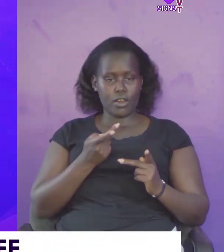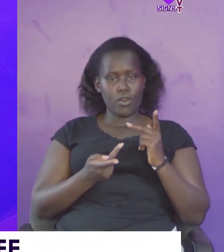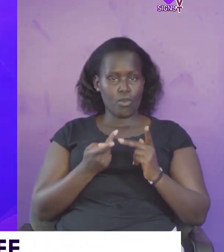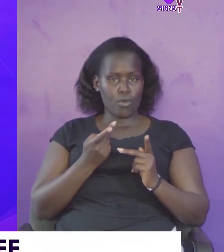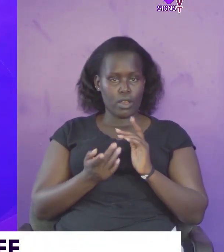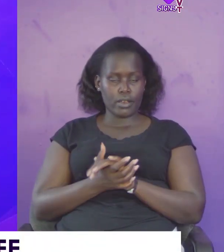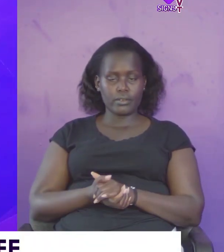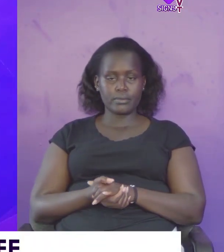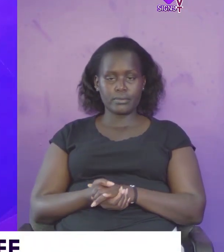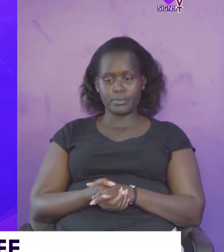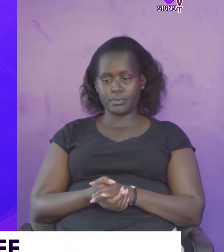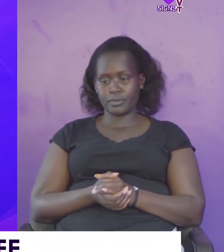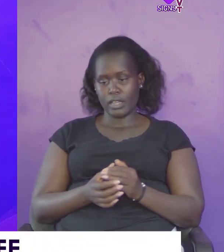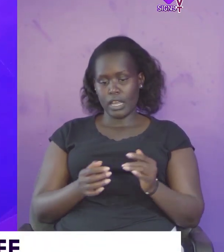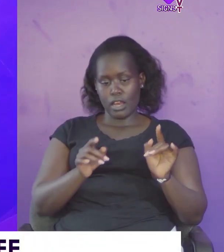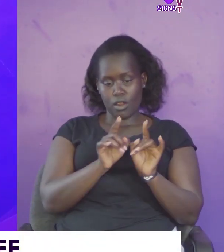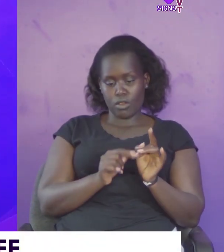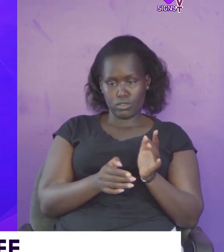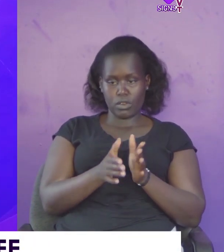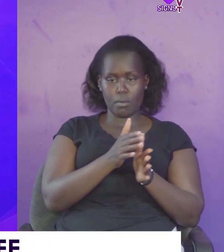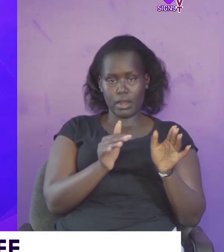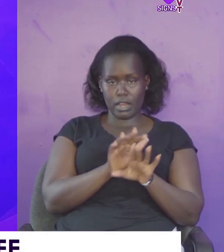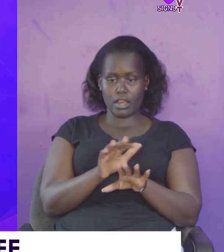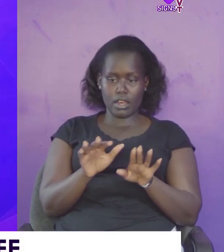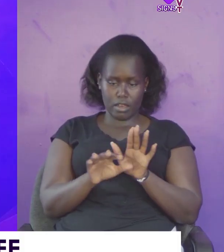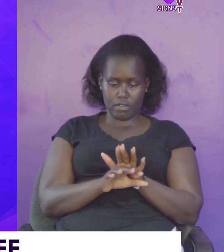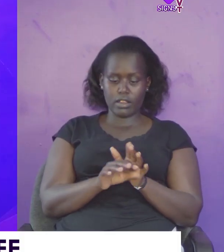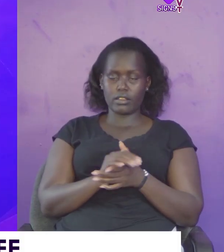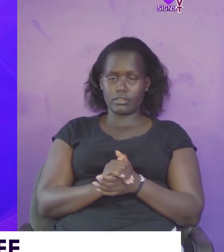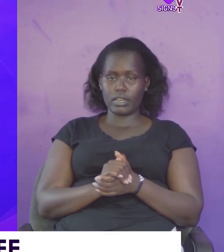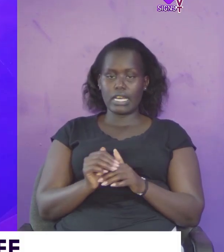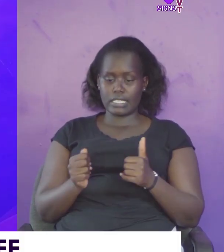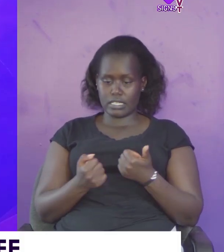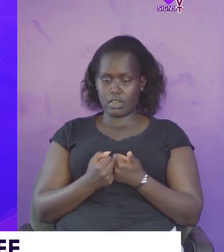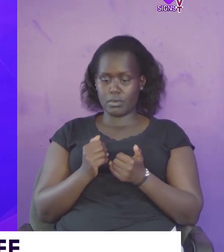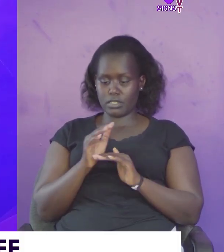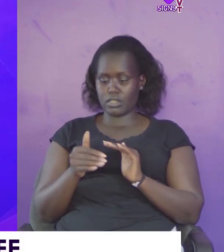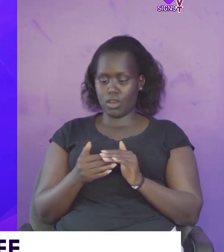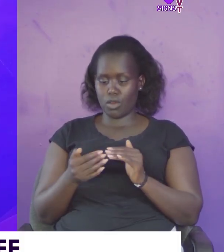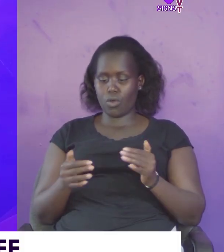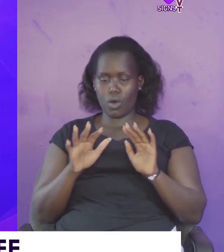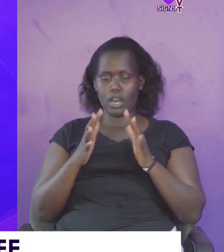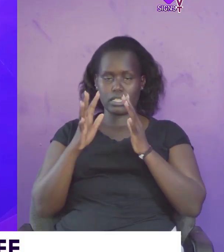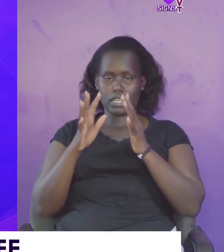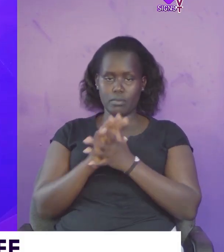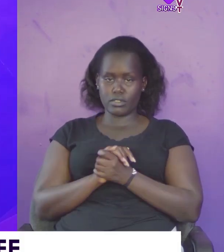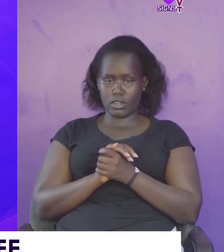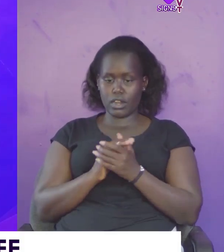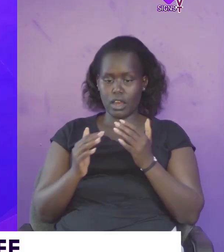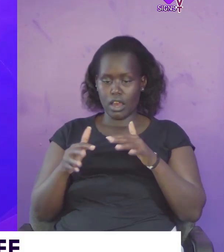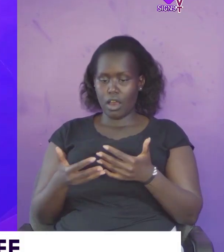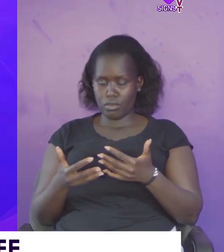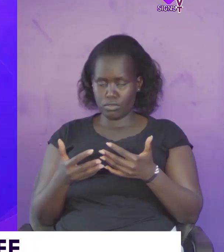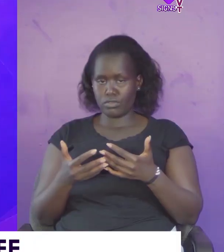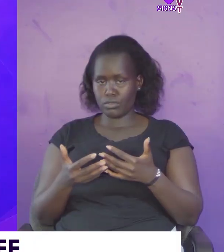and of course organizing everything. And yet they're the social and it engineers. happens in every party. Yeah, so so how do you deal with